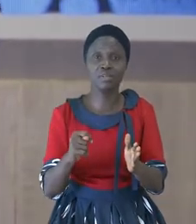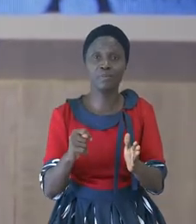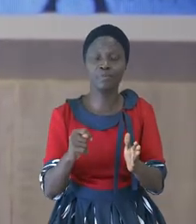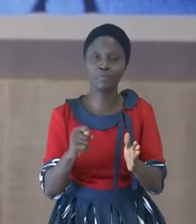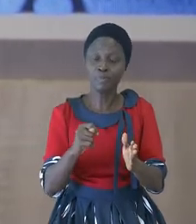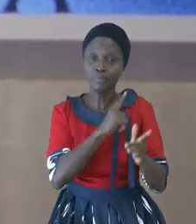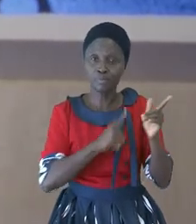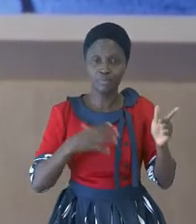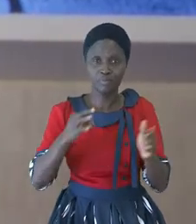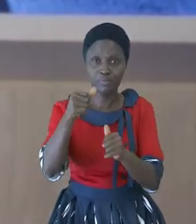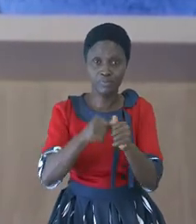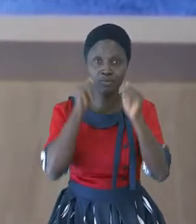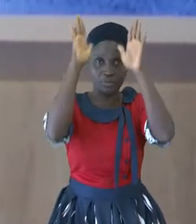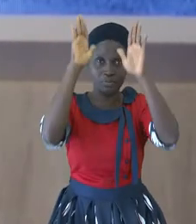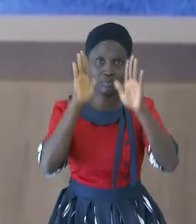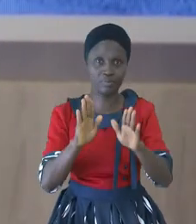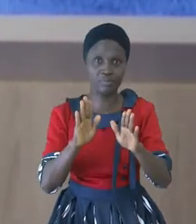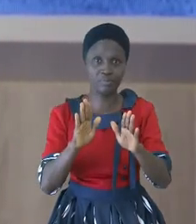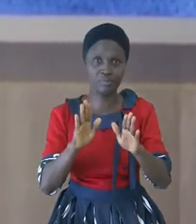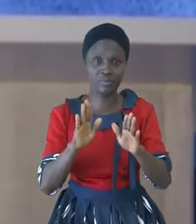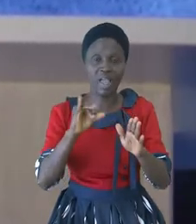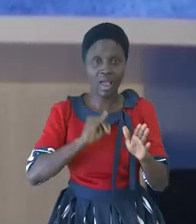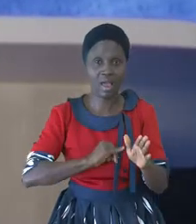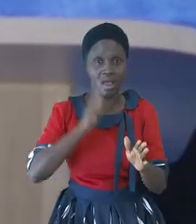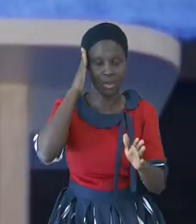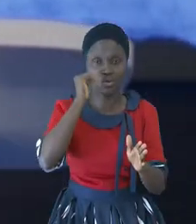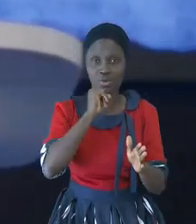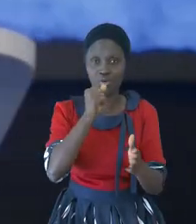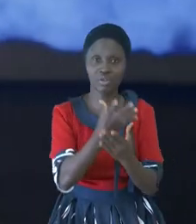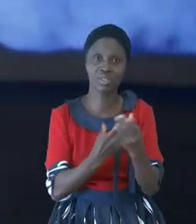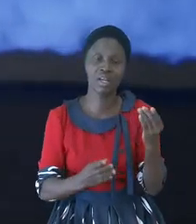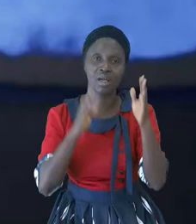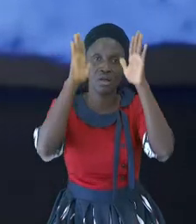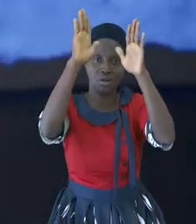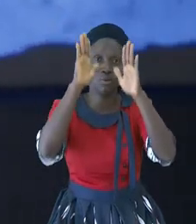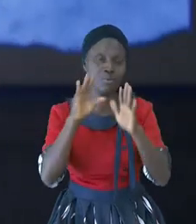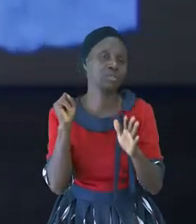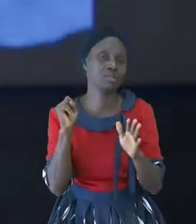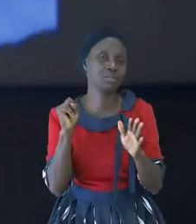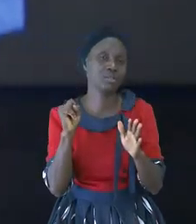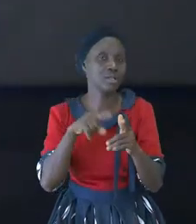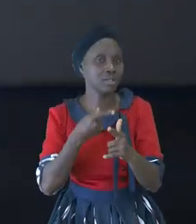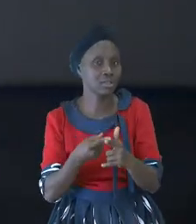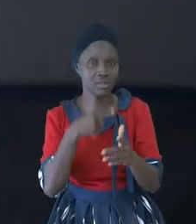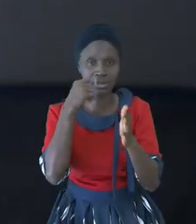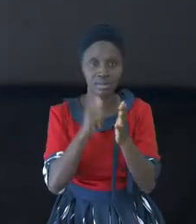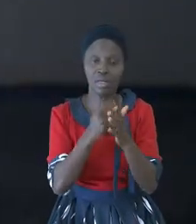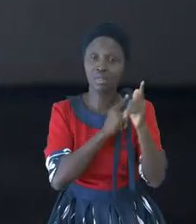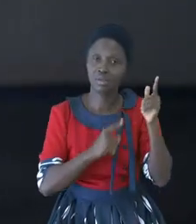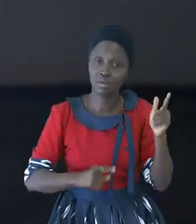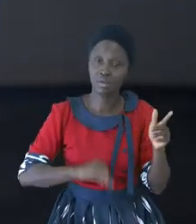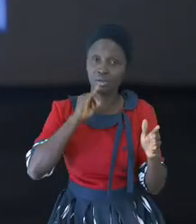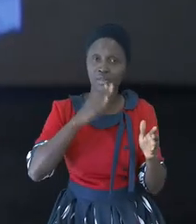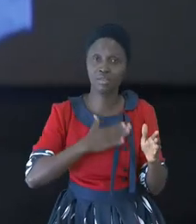I shall not lack wonders. And then it says, the Lord is my shepherd, I will not